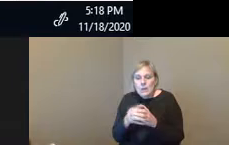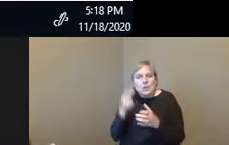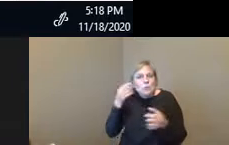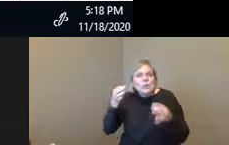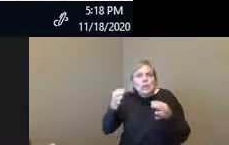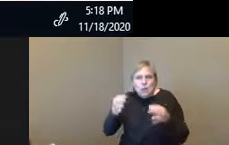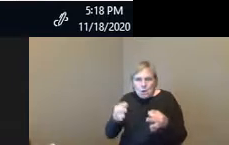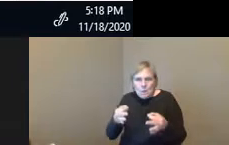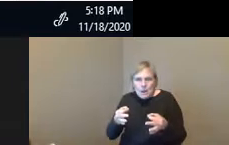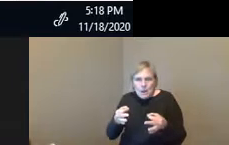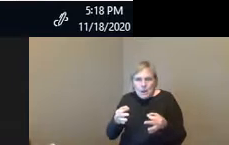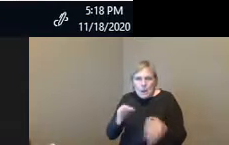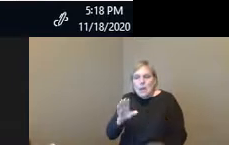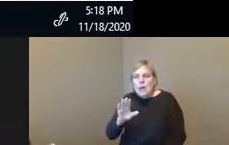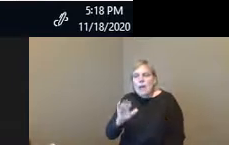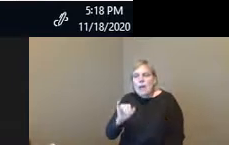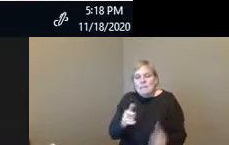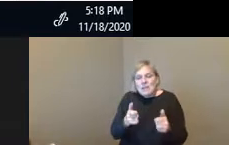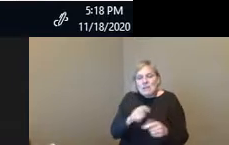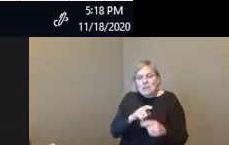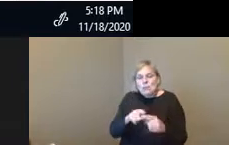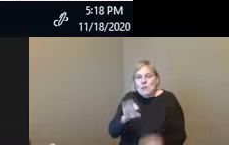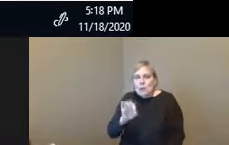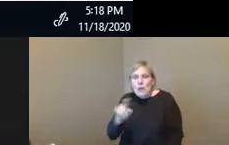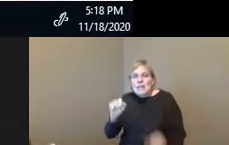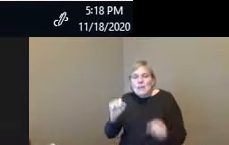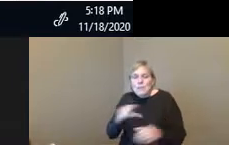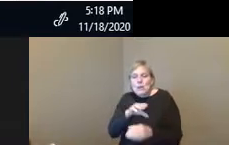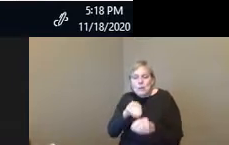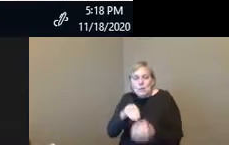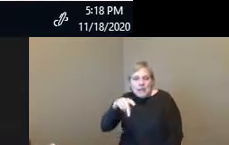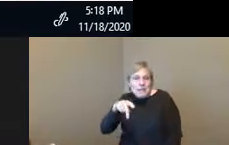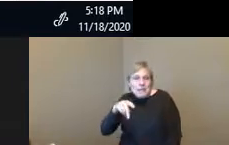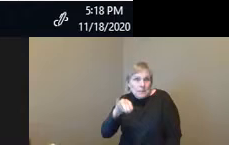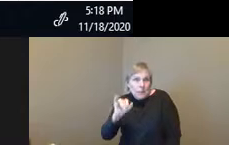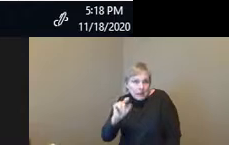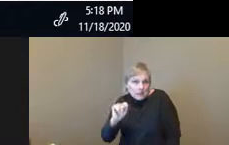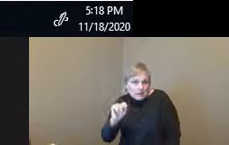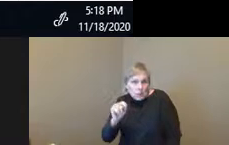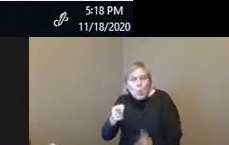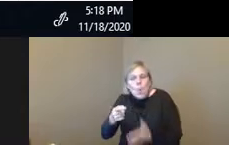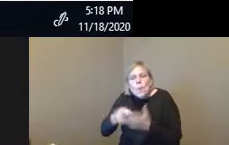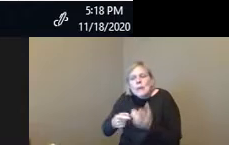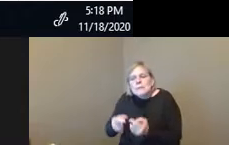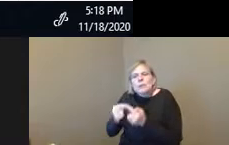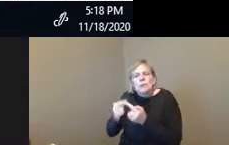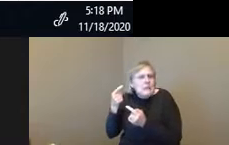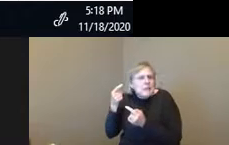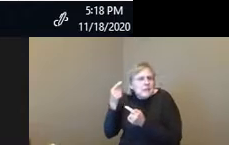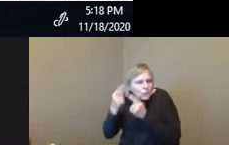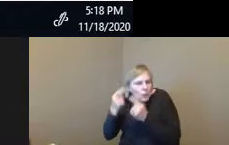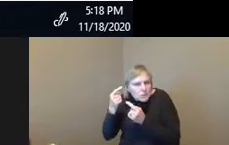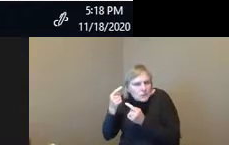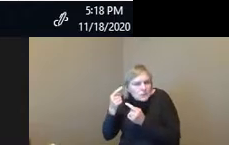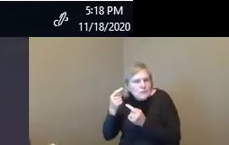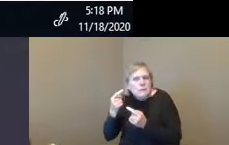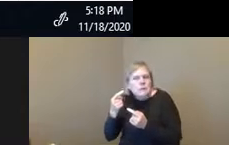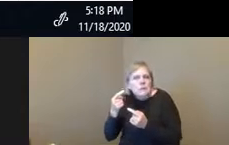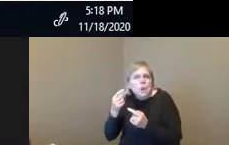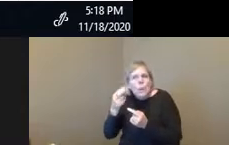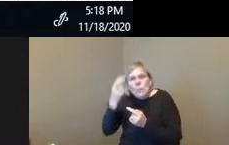determine if text to 911 could be included in the pilot, what special considerations or